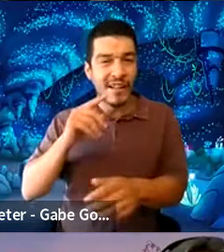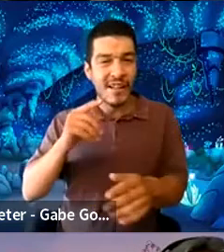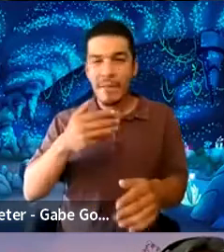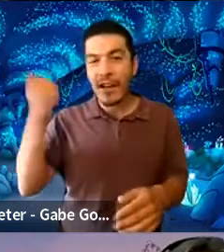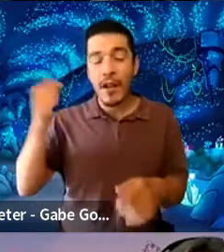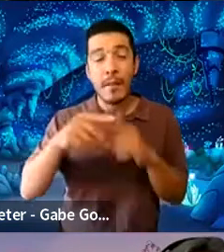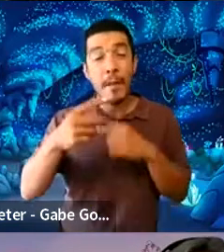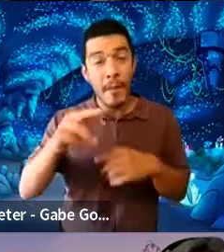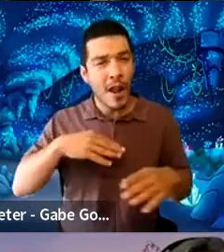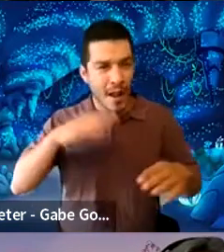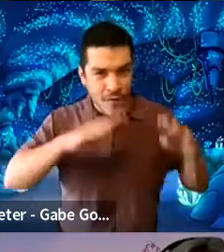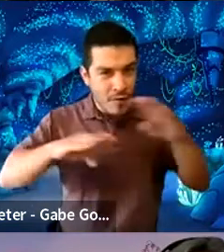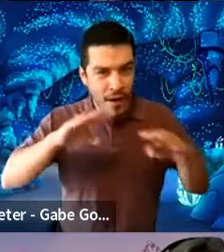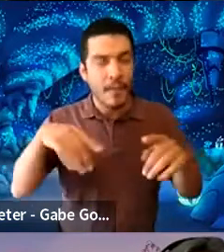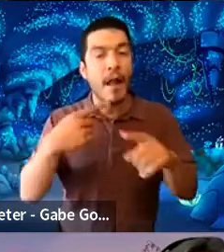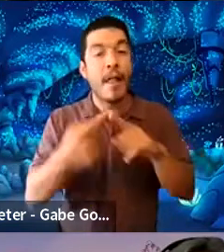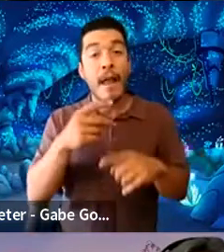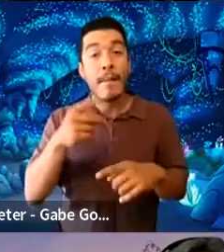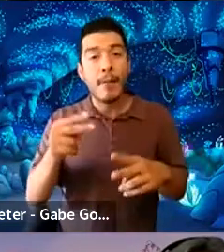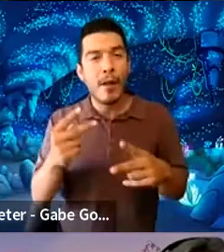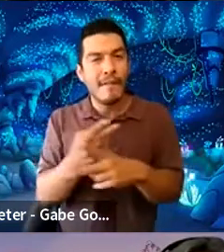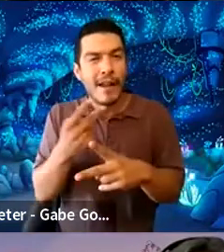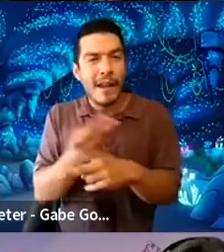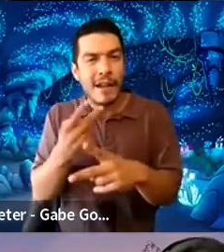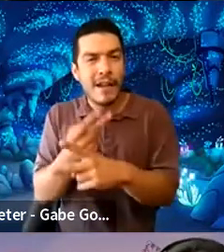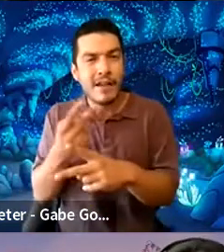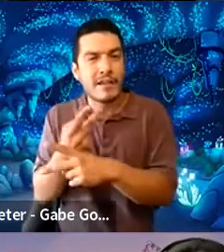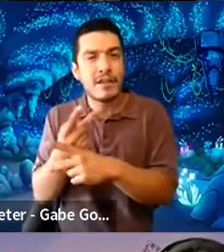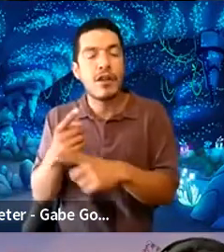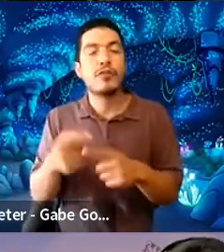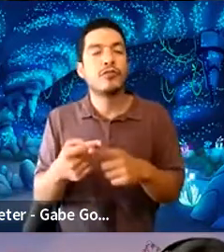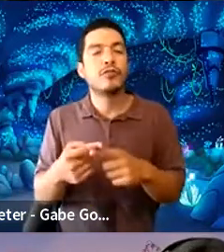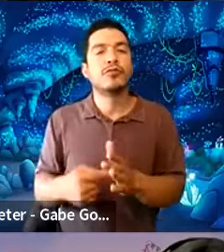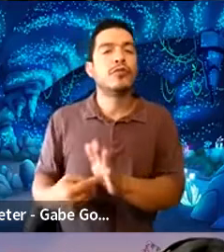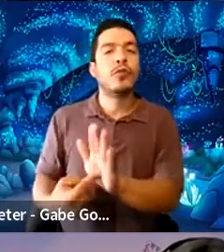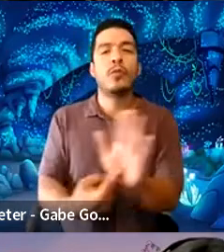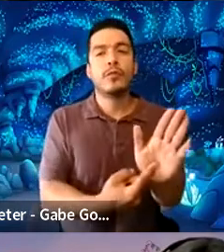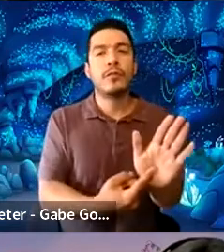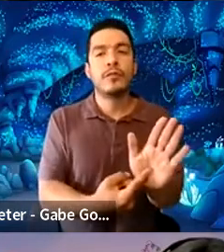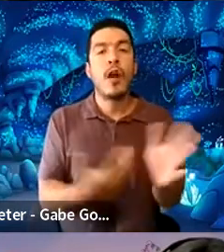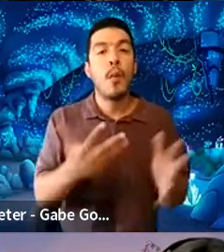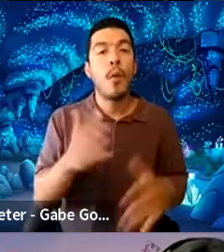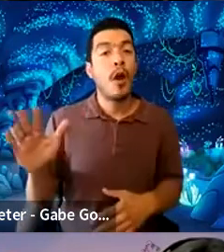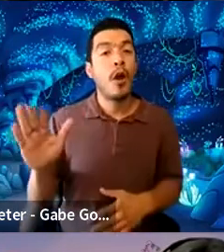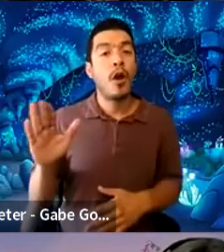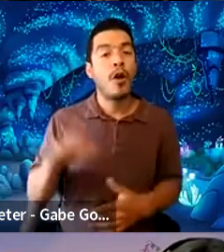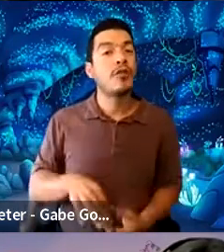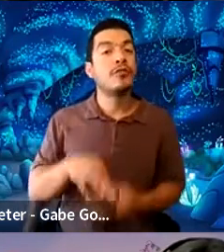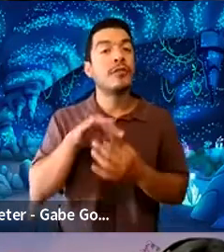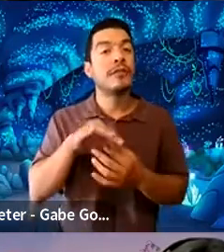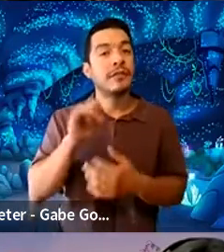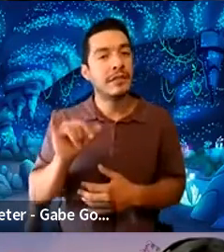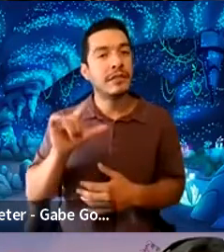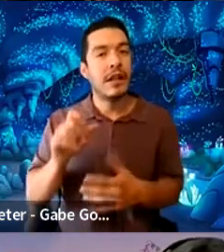with it. But then Pepper figures it comes around to reveal what her unique style